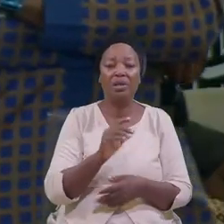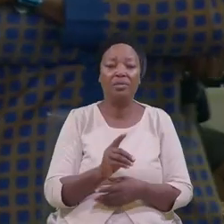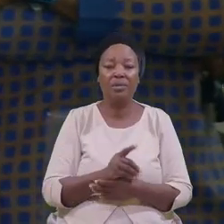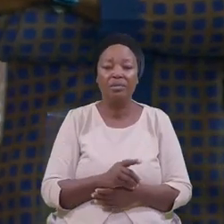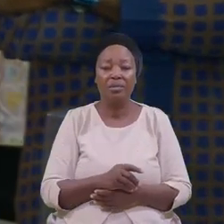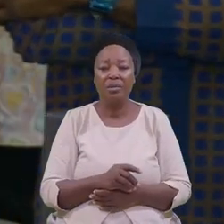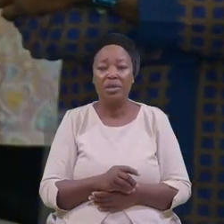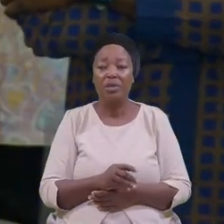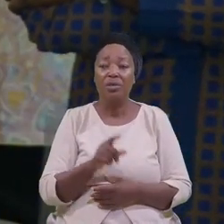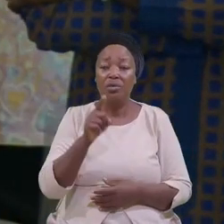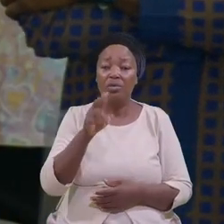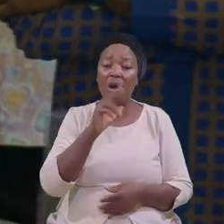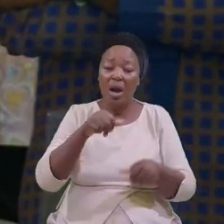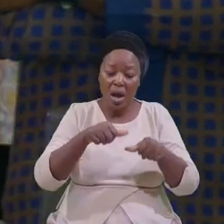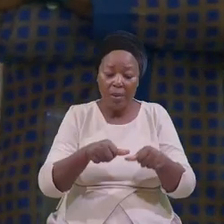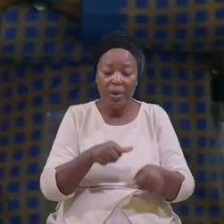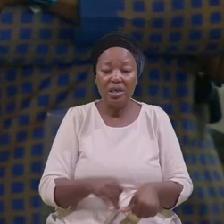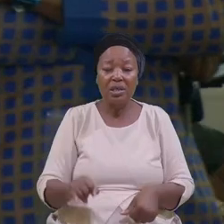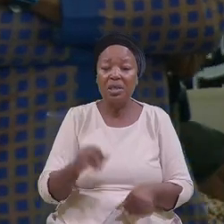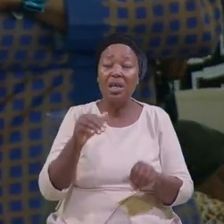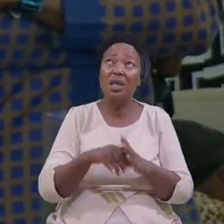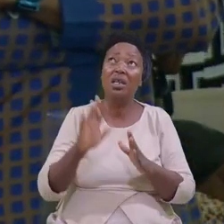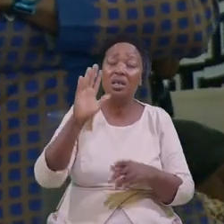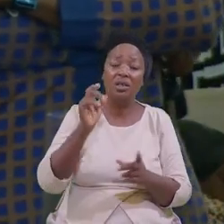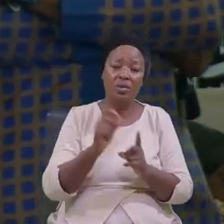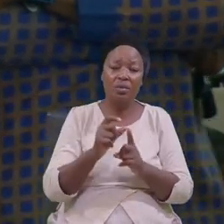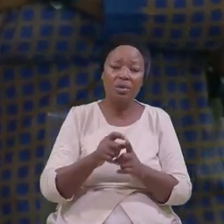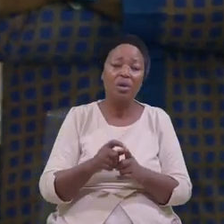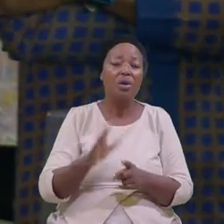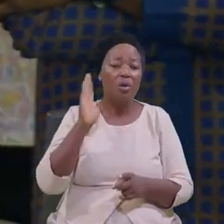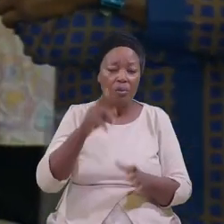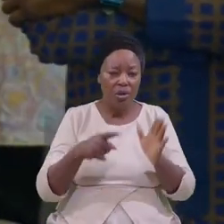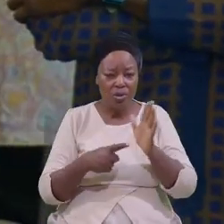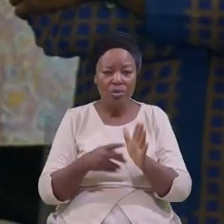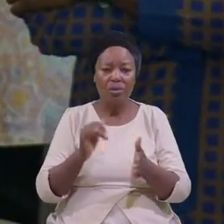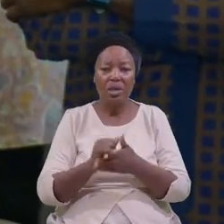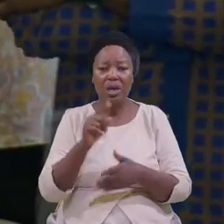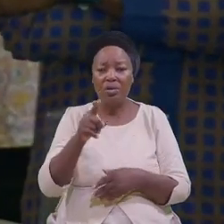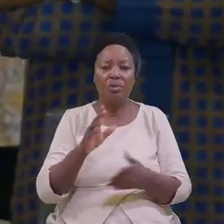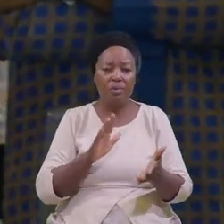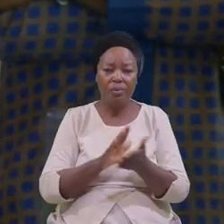Your abiding in his word will show that you believe.